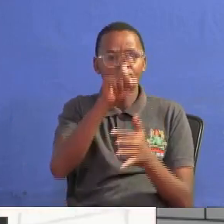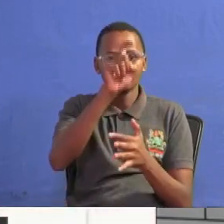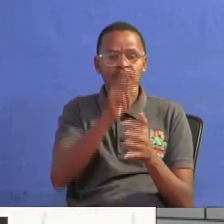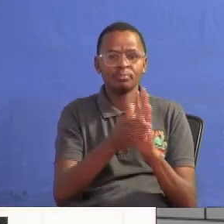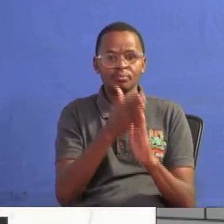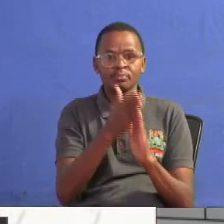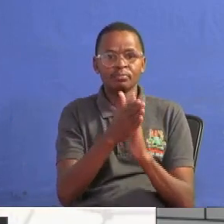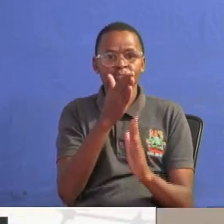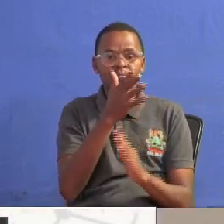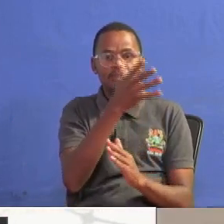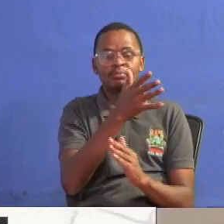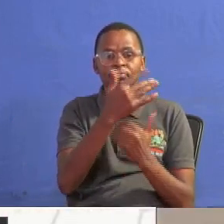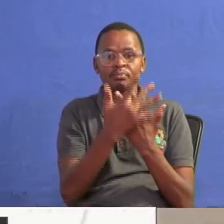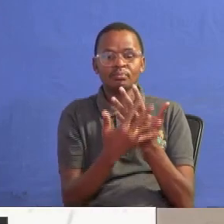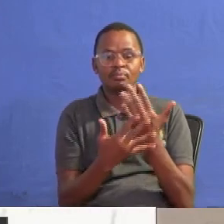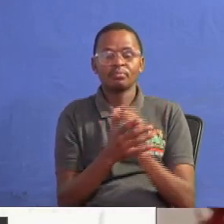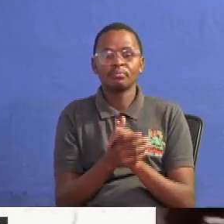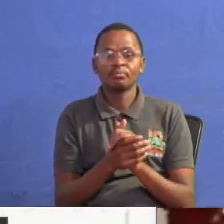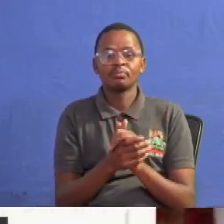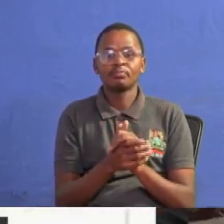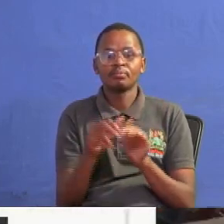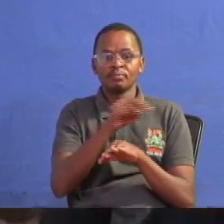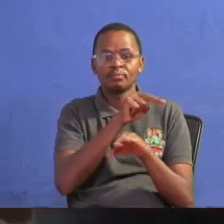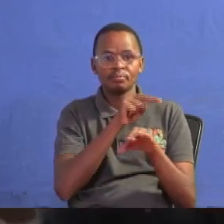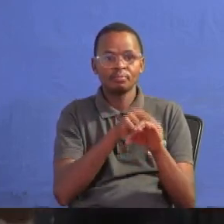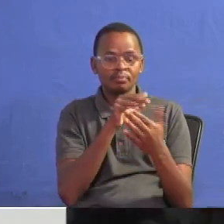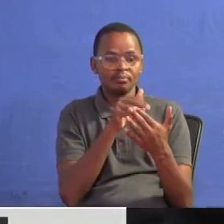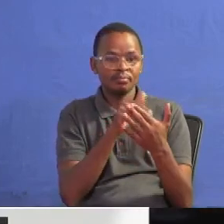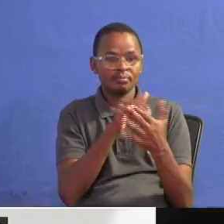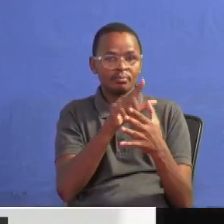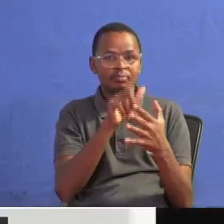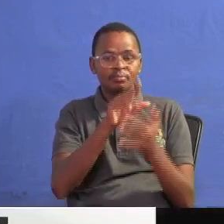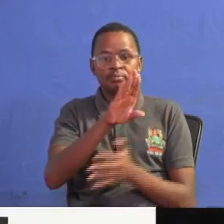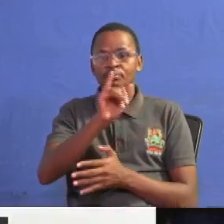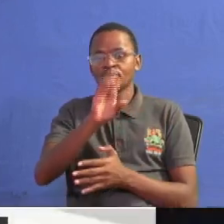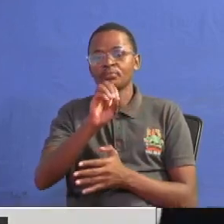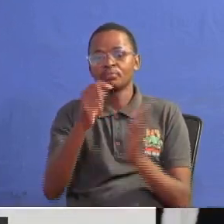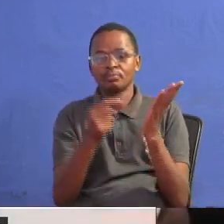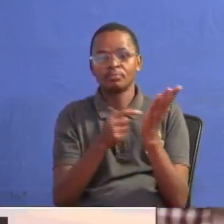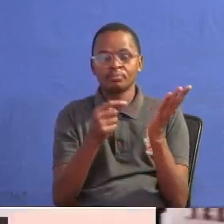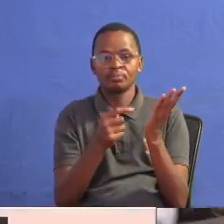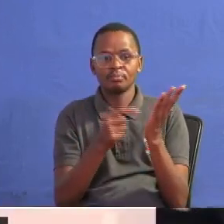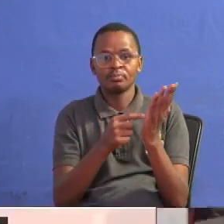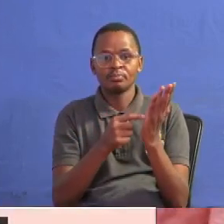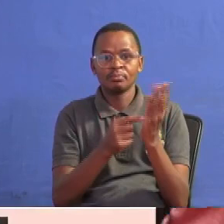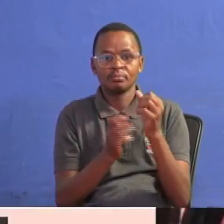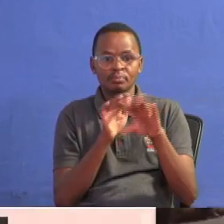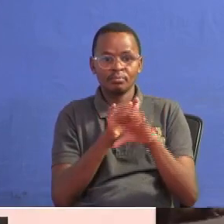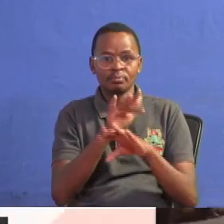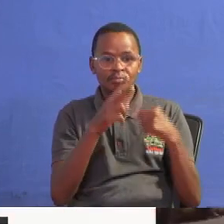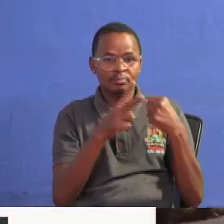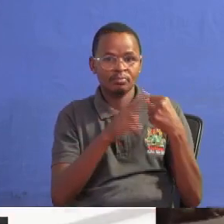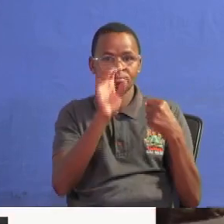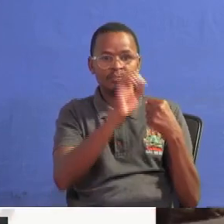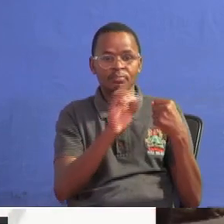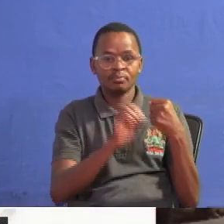surgery to go stop that bleed. According to the National Center of Biotechnology Information, ovarian cysts affect about 7%